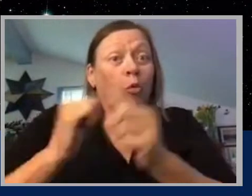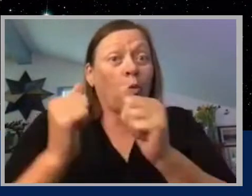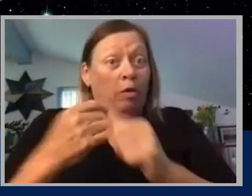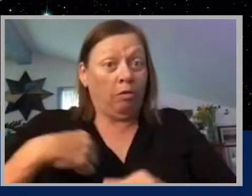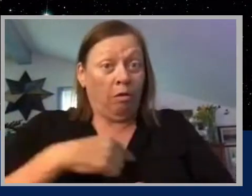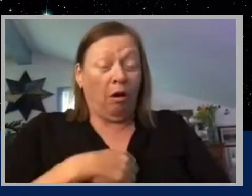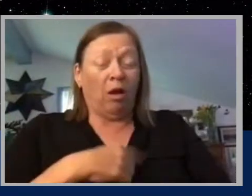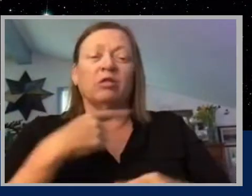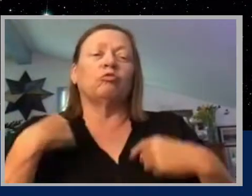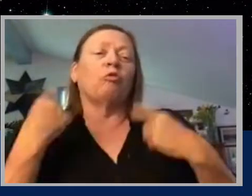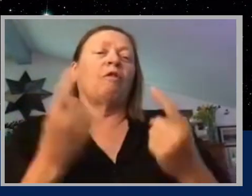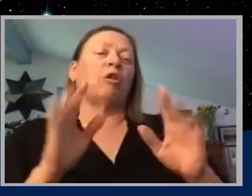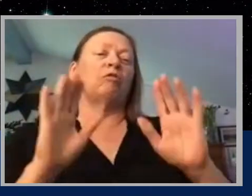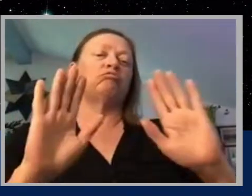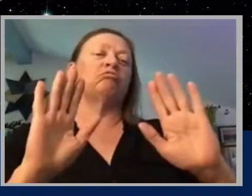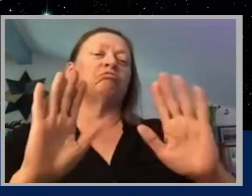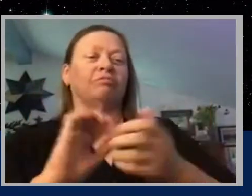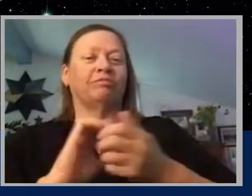Nice.